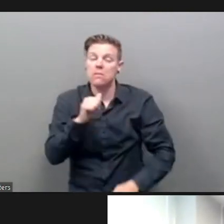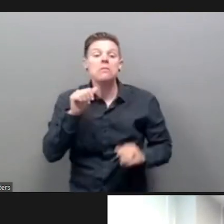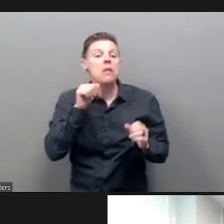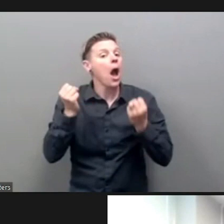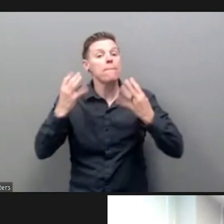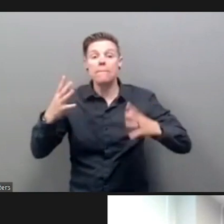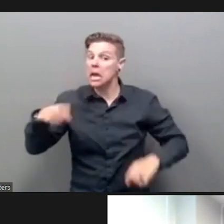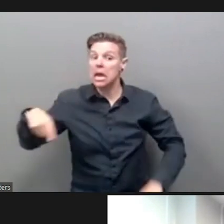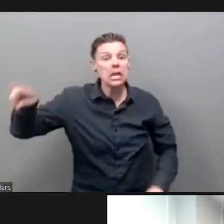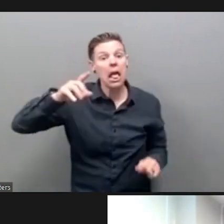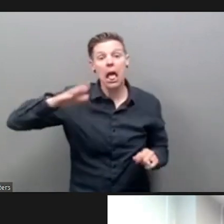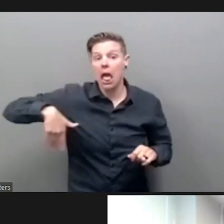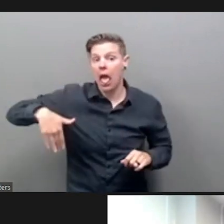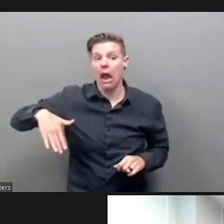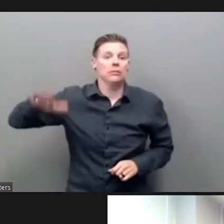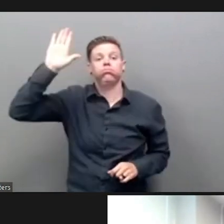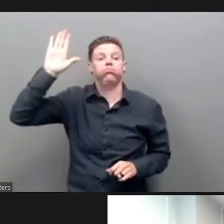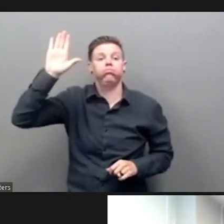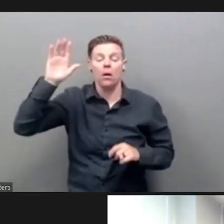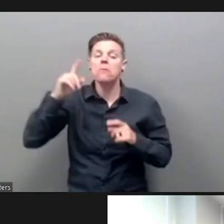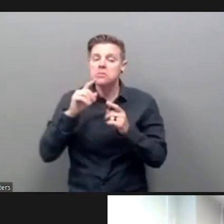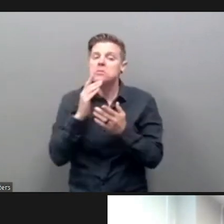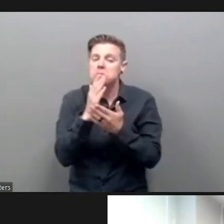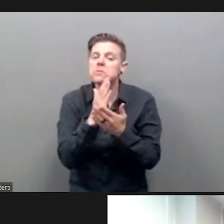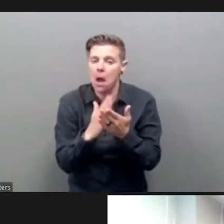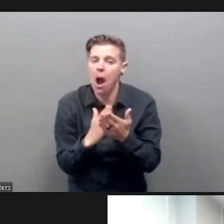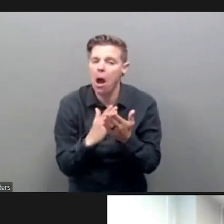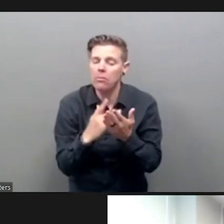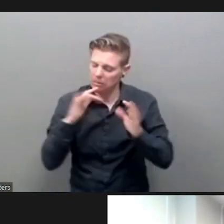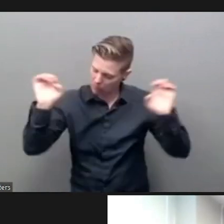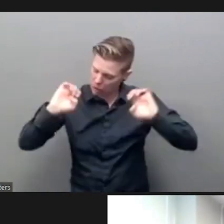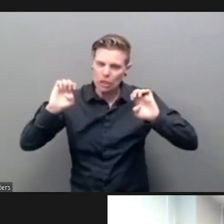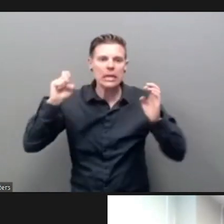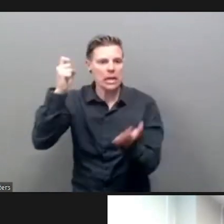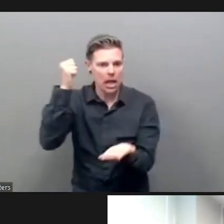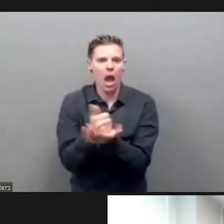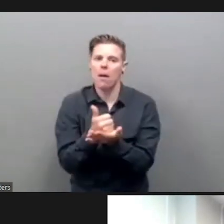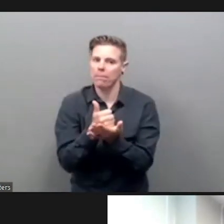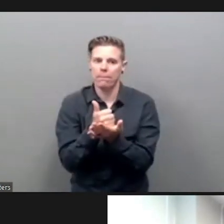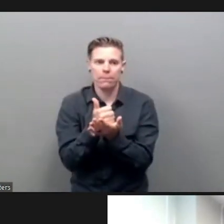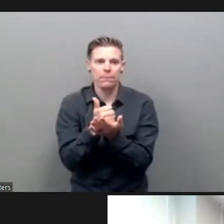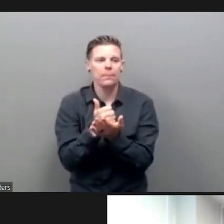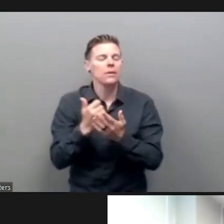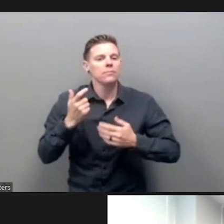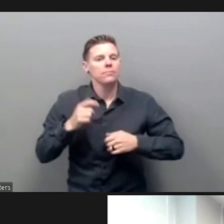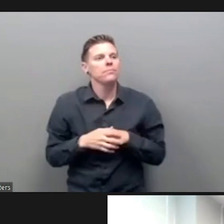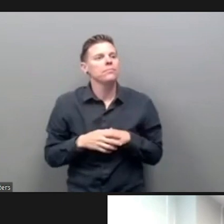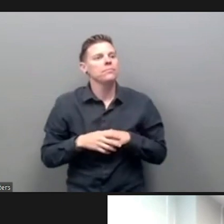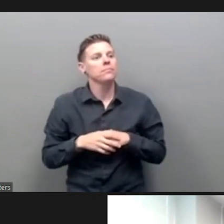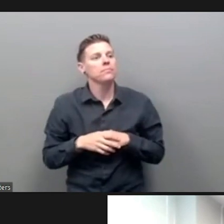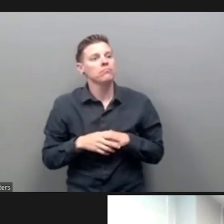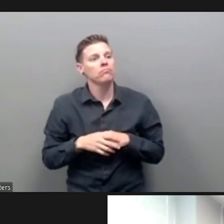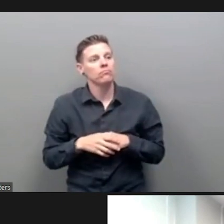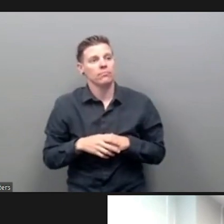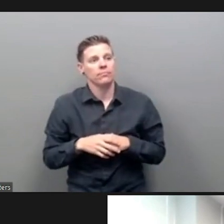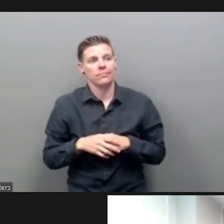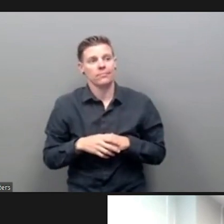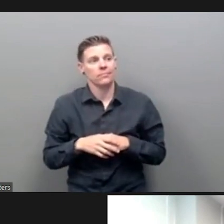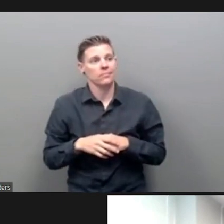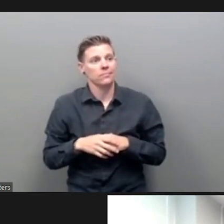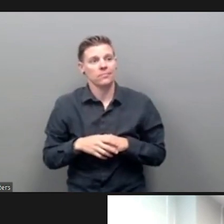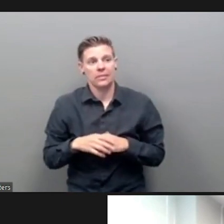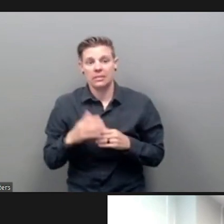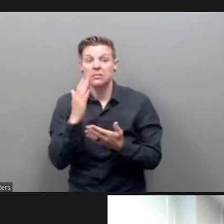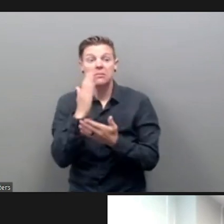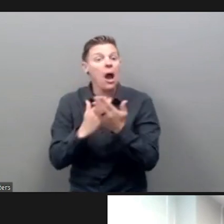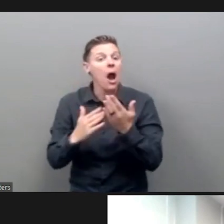have been stressed. You could argue we should have done this 6 weeks ago, but remember our modeling suggested that the curve was going to come down,